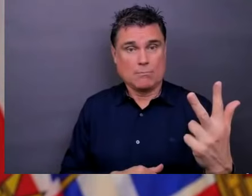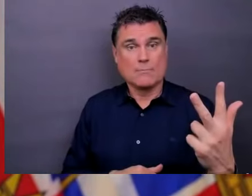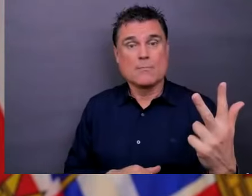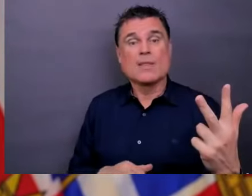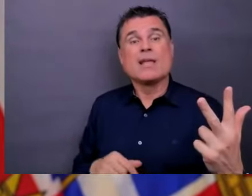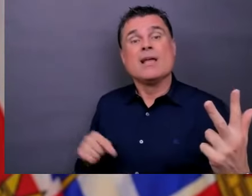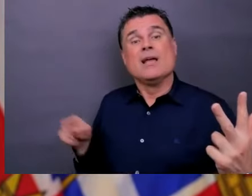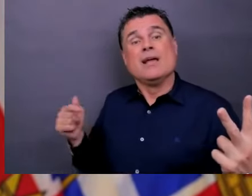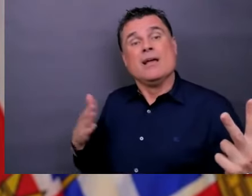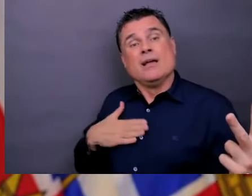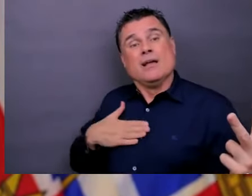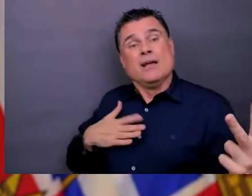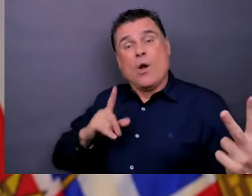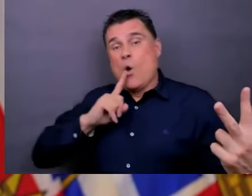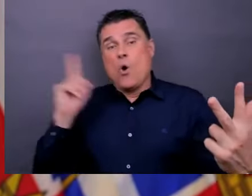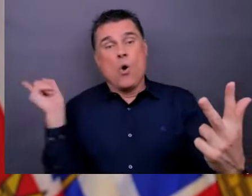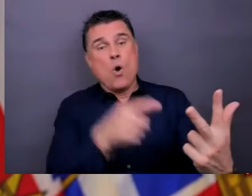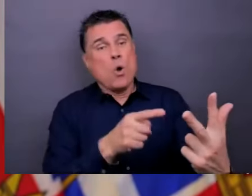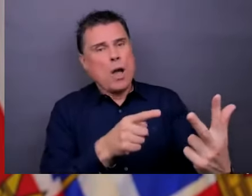still in place.